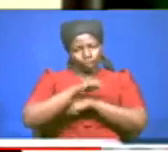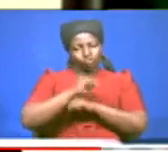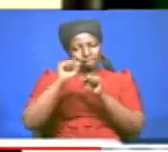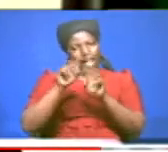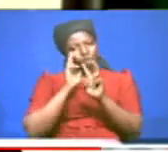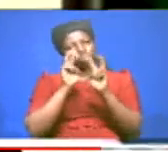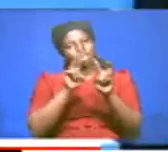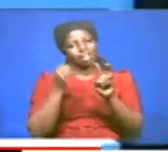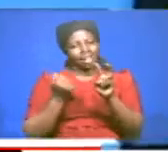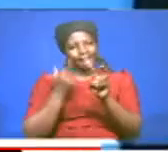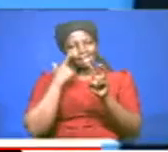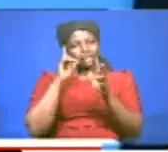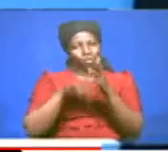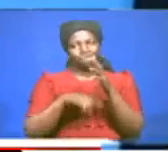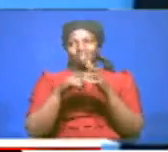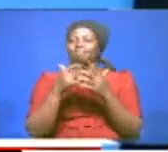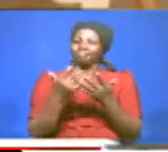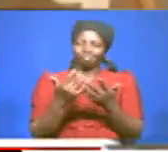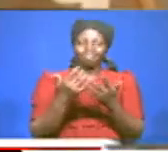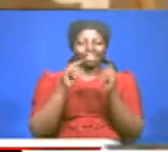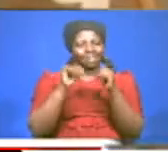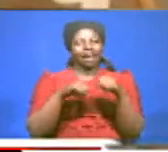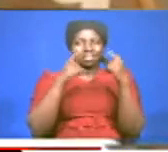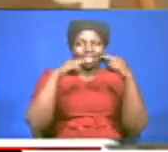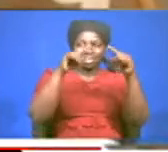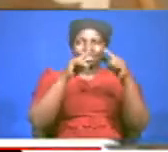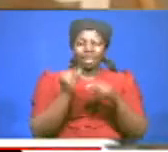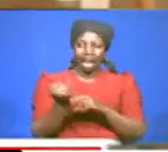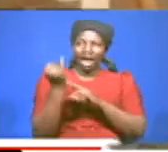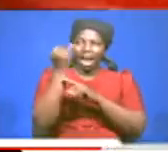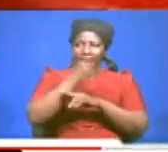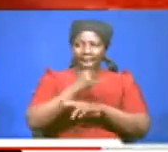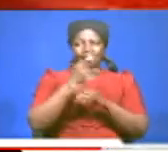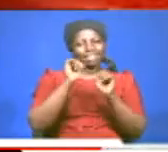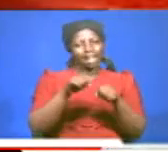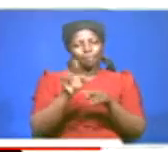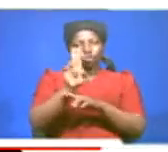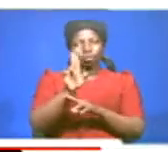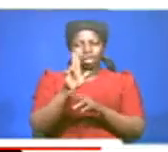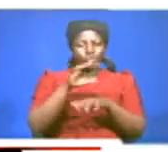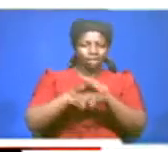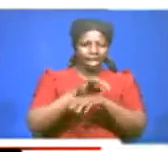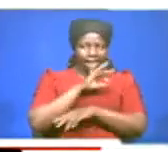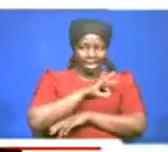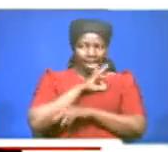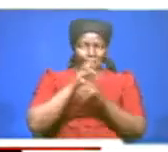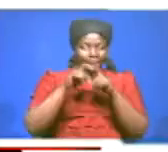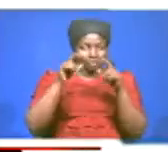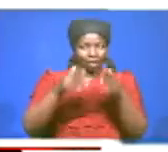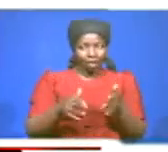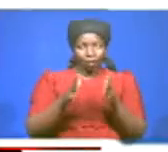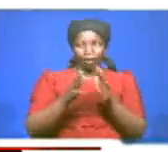that the sky is the limit. Art is a form of expression but can also be used to generate income in a big way. In the thick